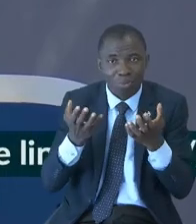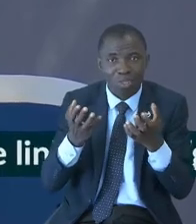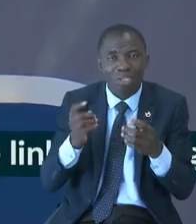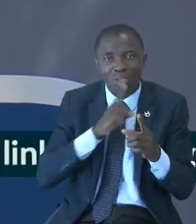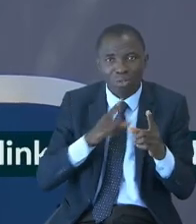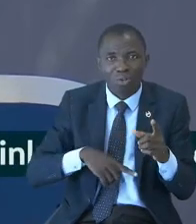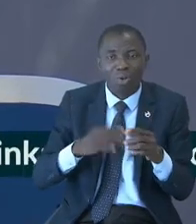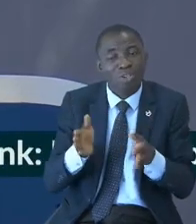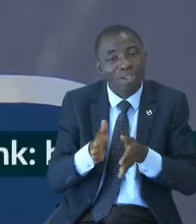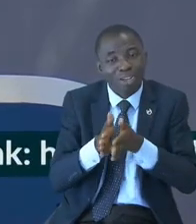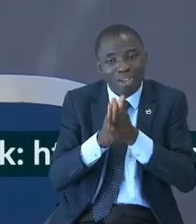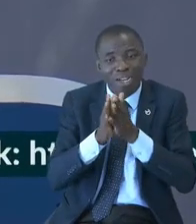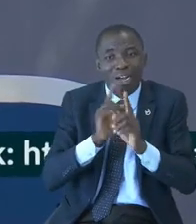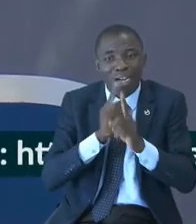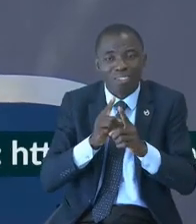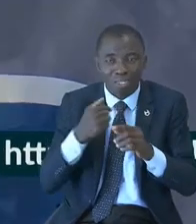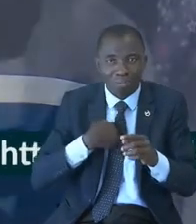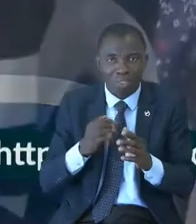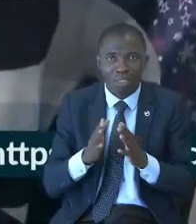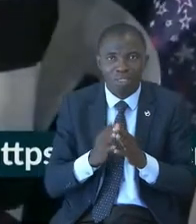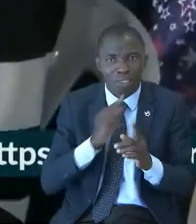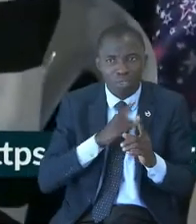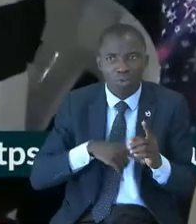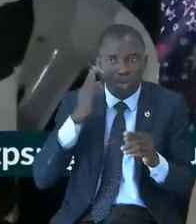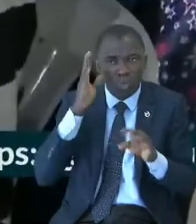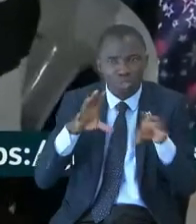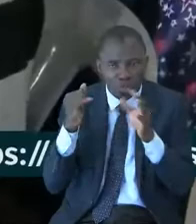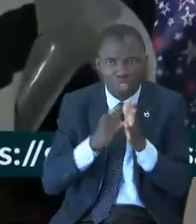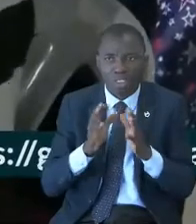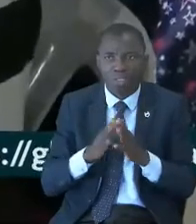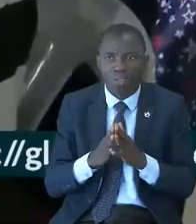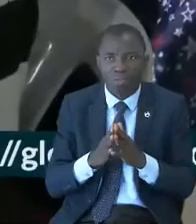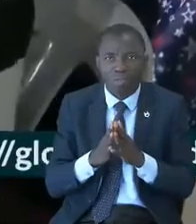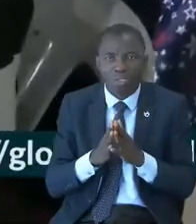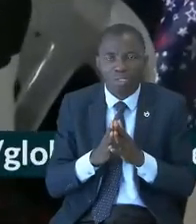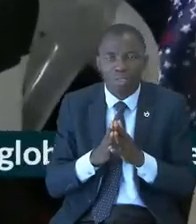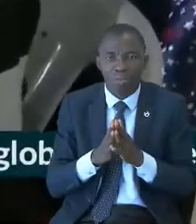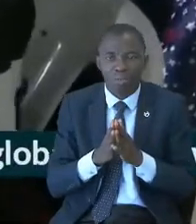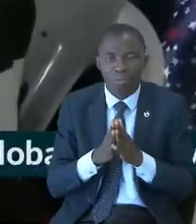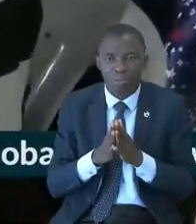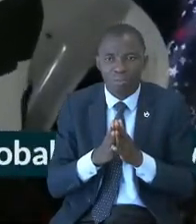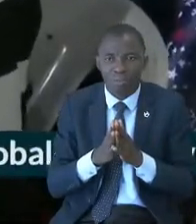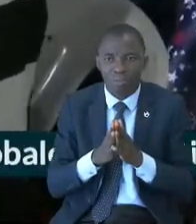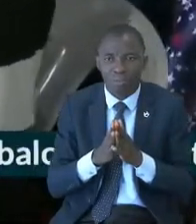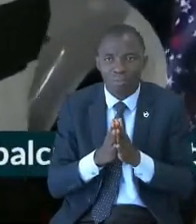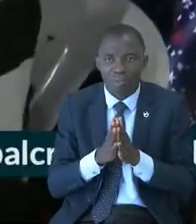Do it effectively. Don't leave any information out so that